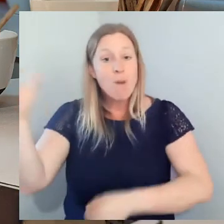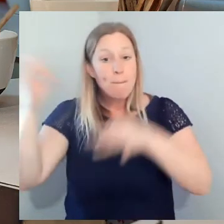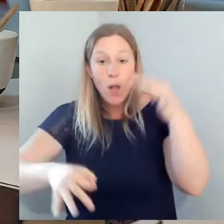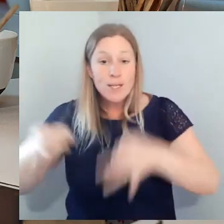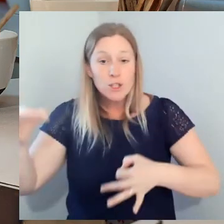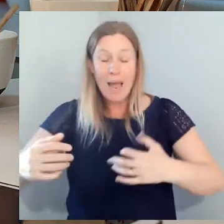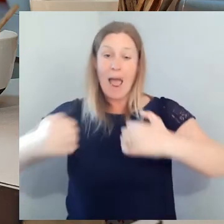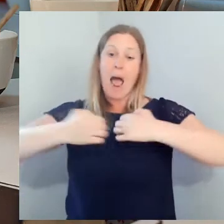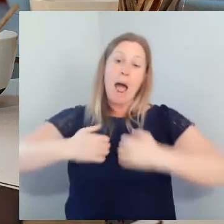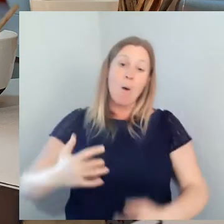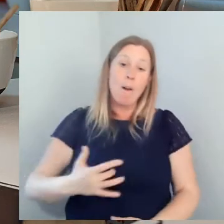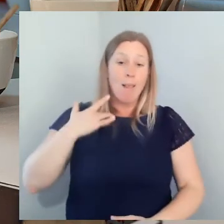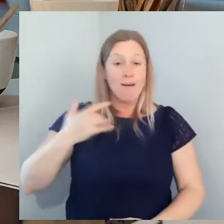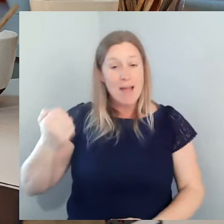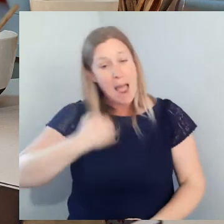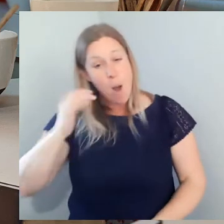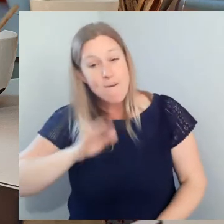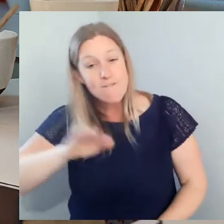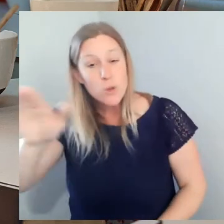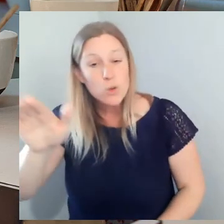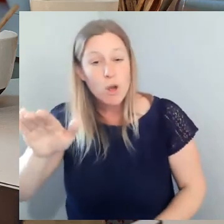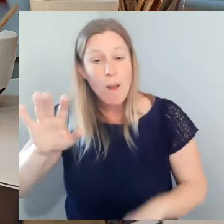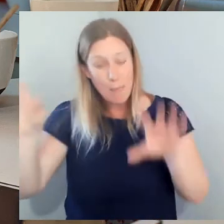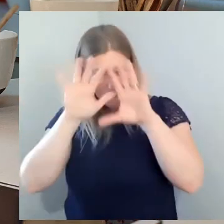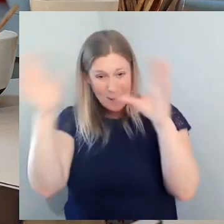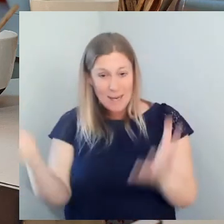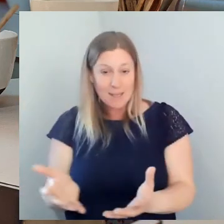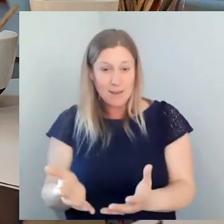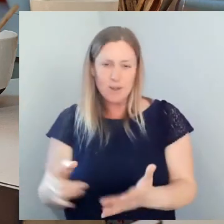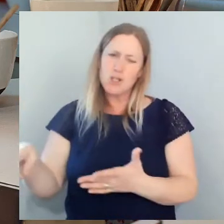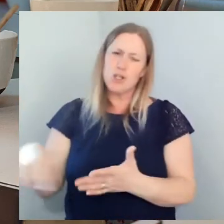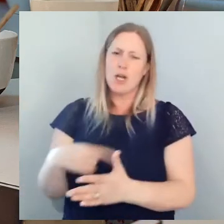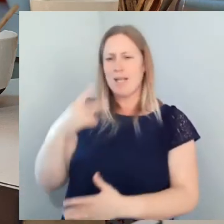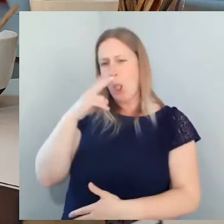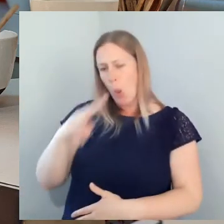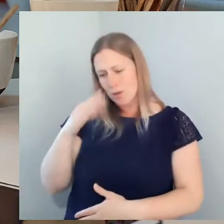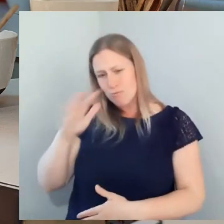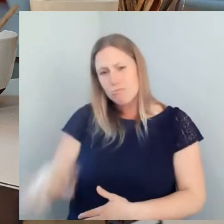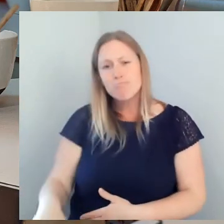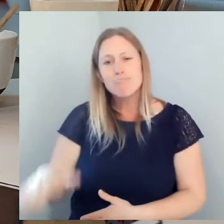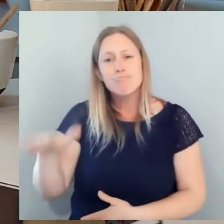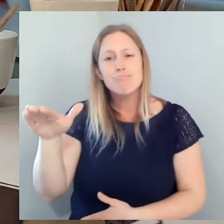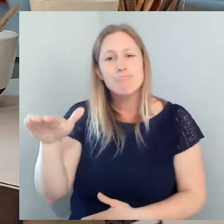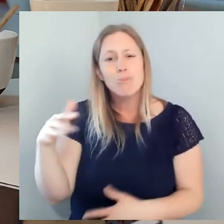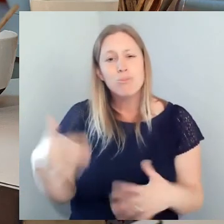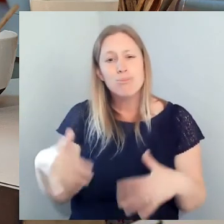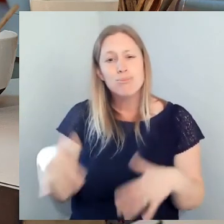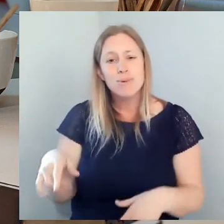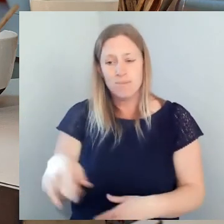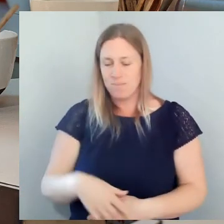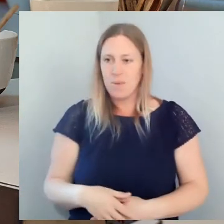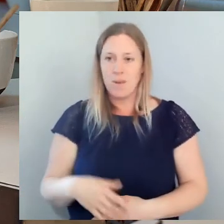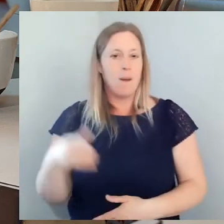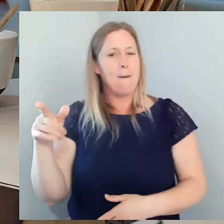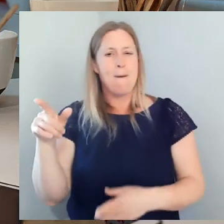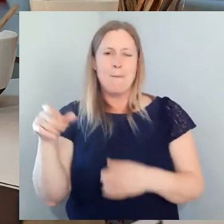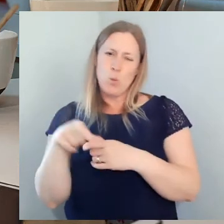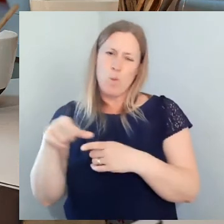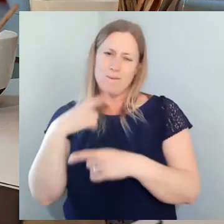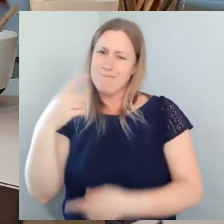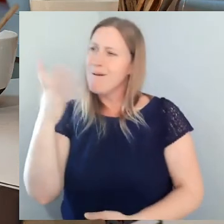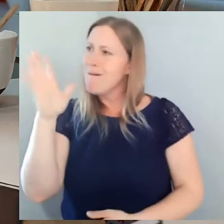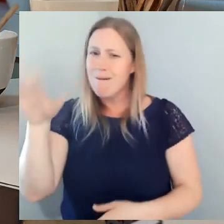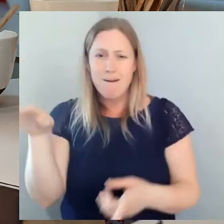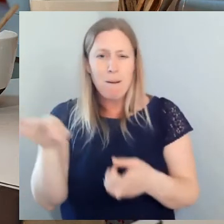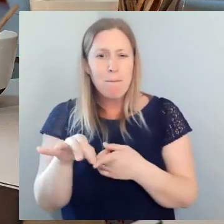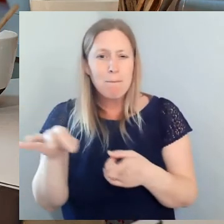can't leave it to the politicians anymore. It's our lives, our future, the planet's, Jessie said, looking so old. The politicians